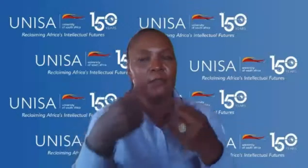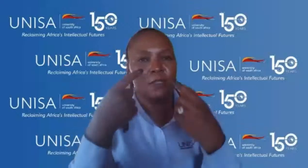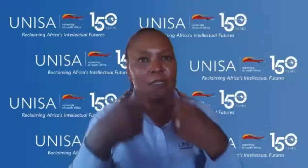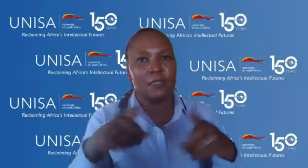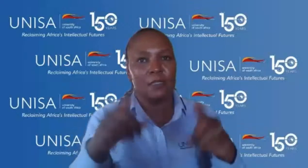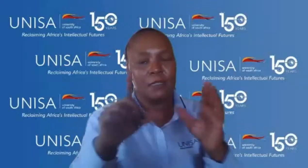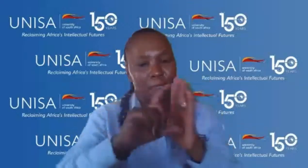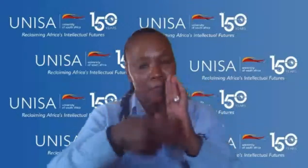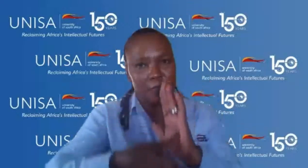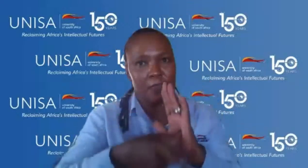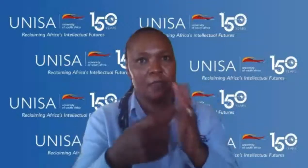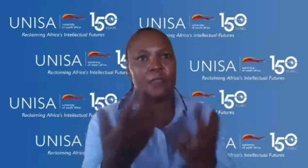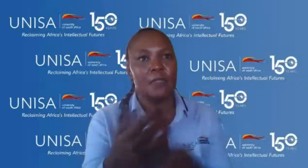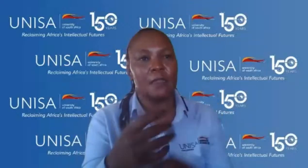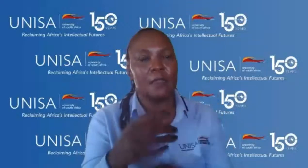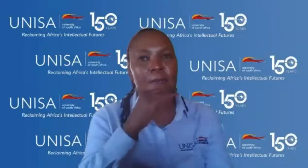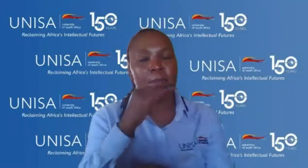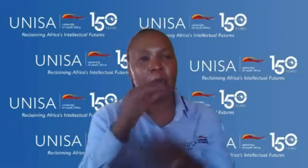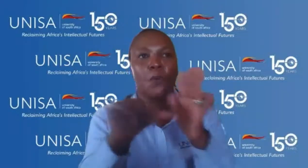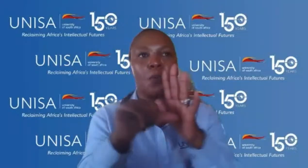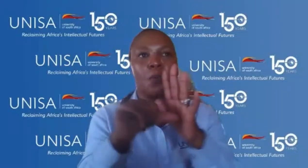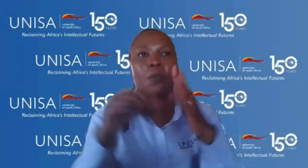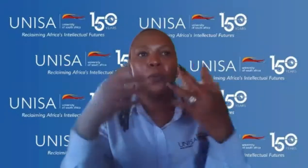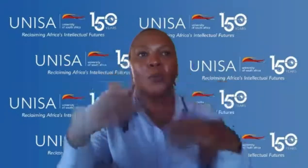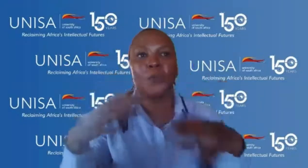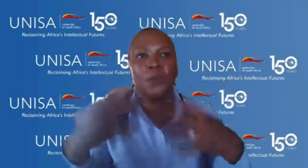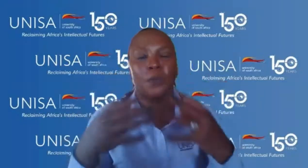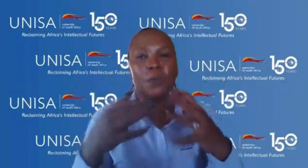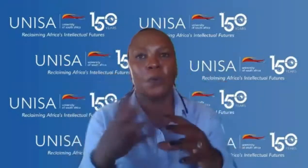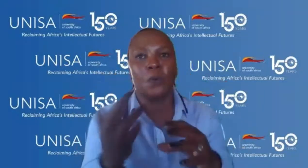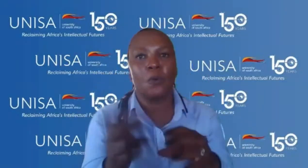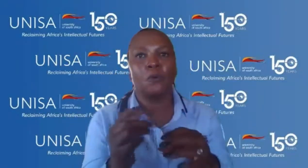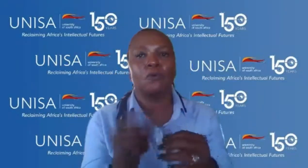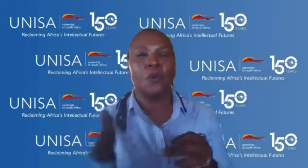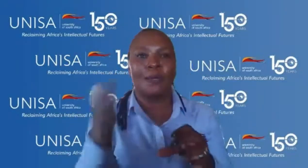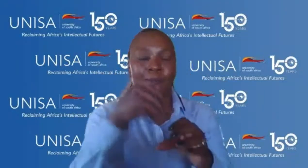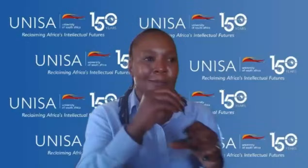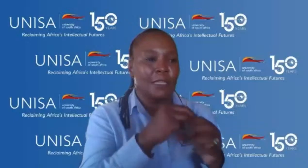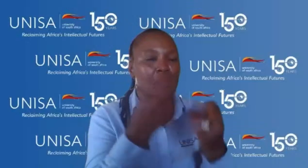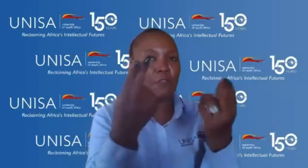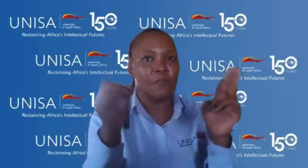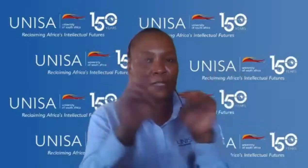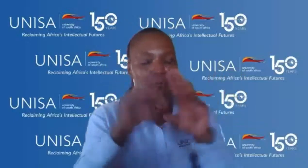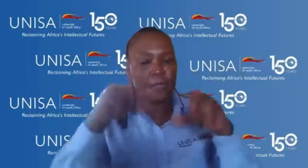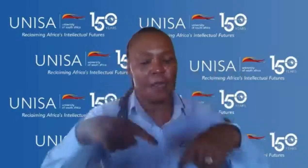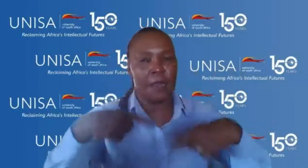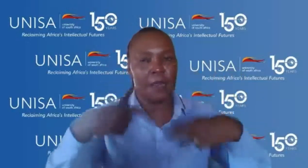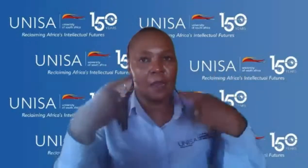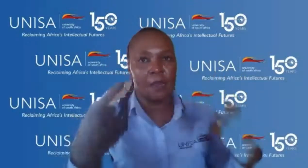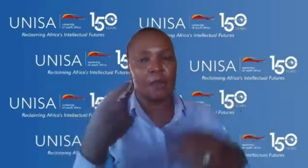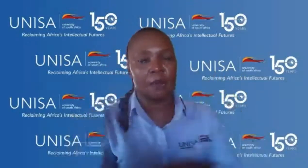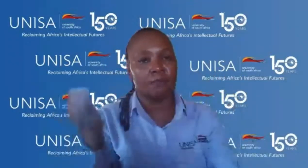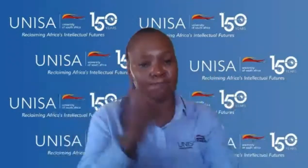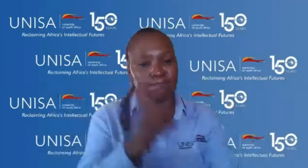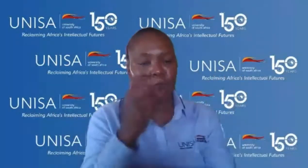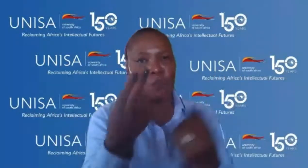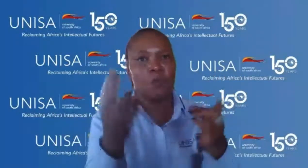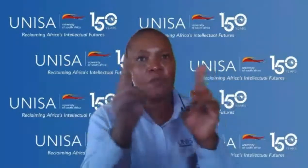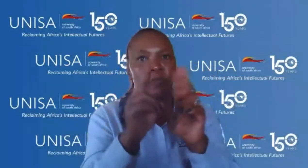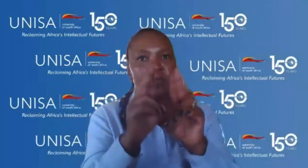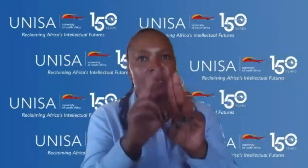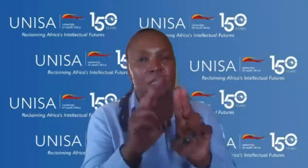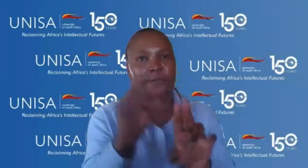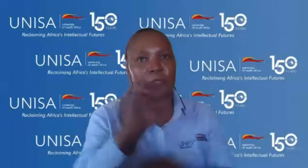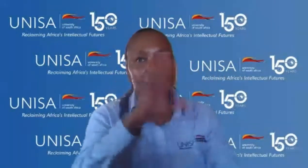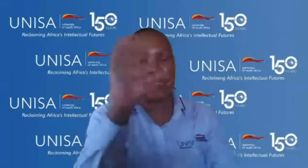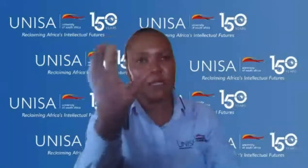is actually very important when you enter the university life. So when you enter UNISA and then you let us know